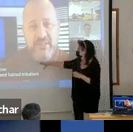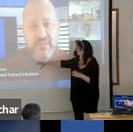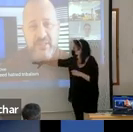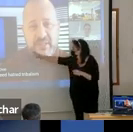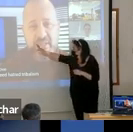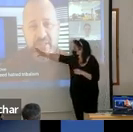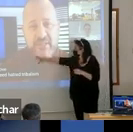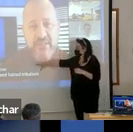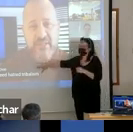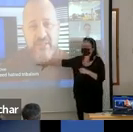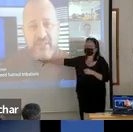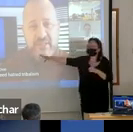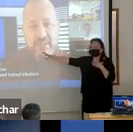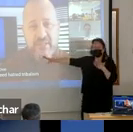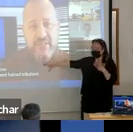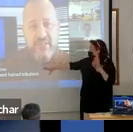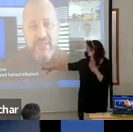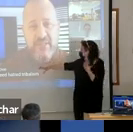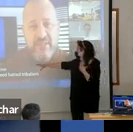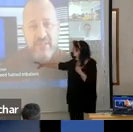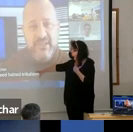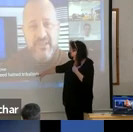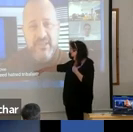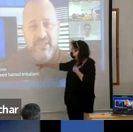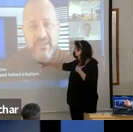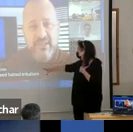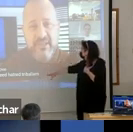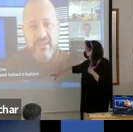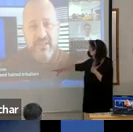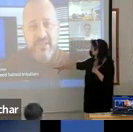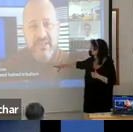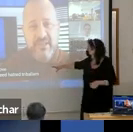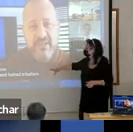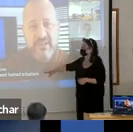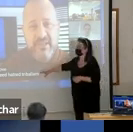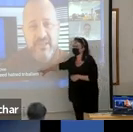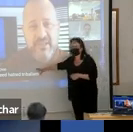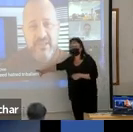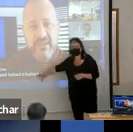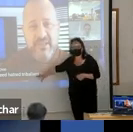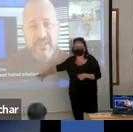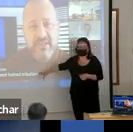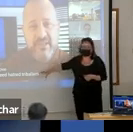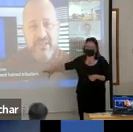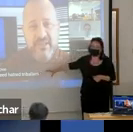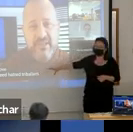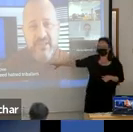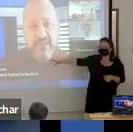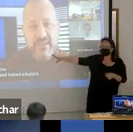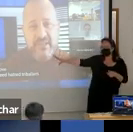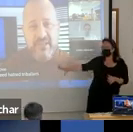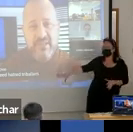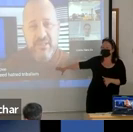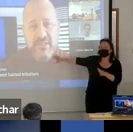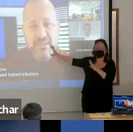today, that they were about love and anger and jealousy and greed and hatred and tribalism,